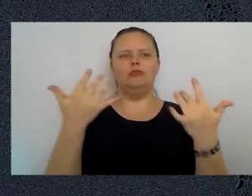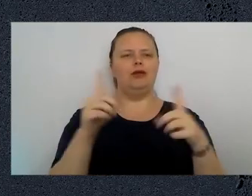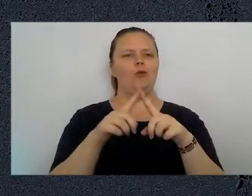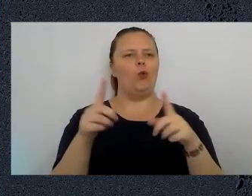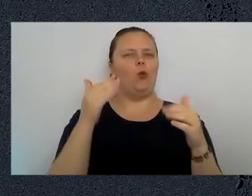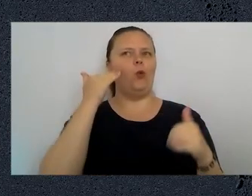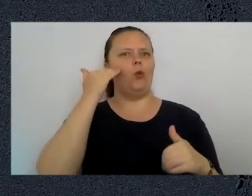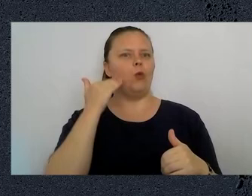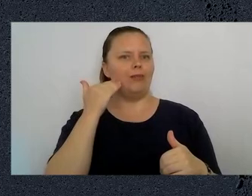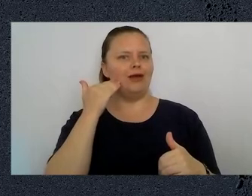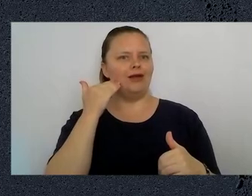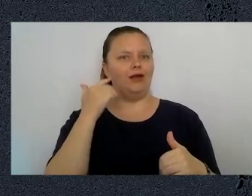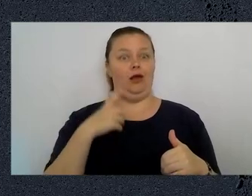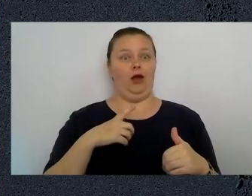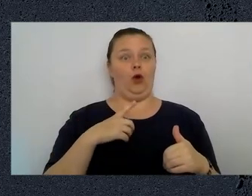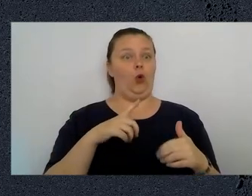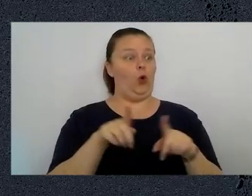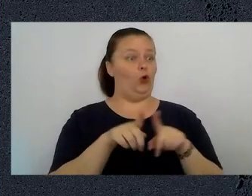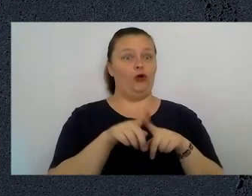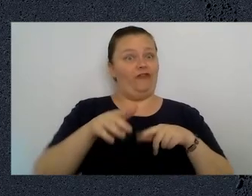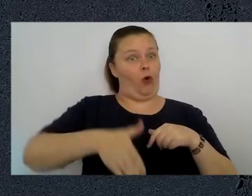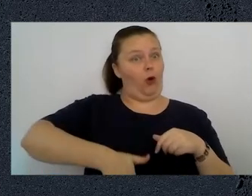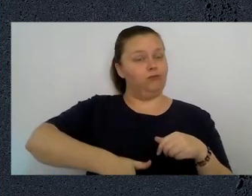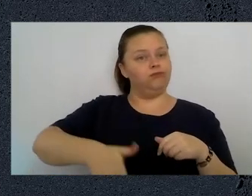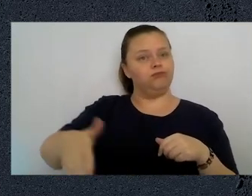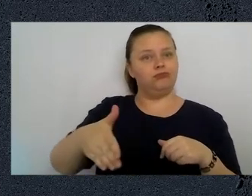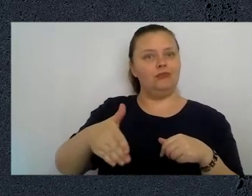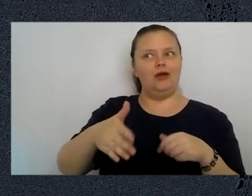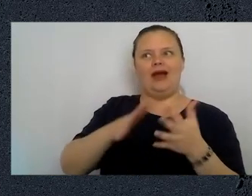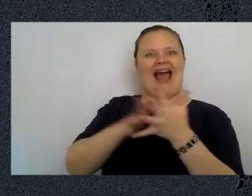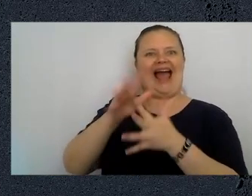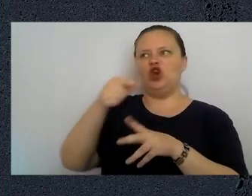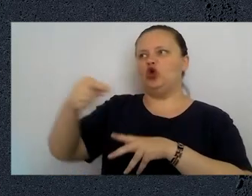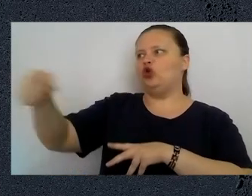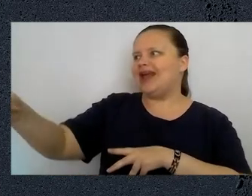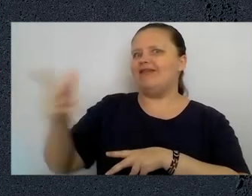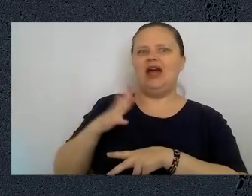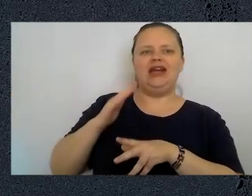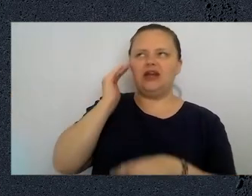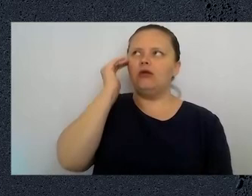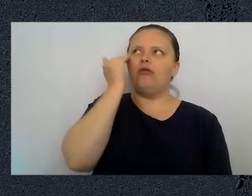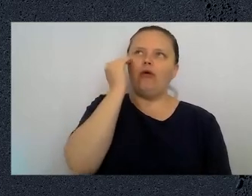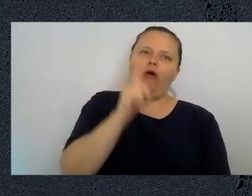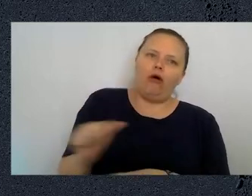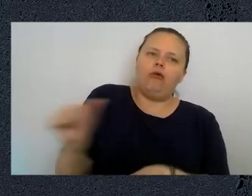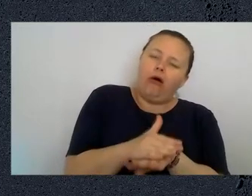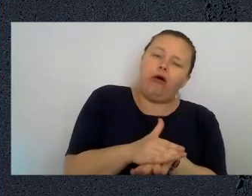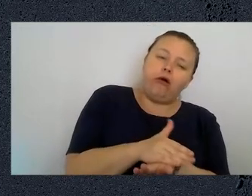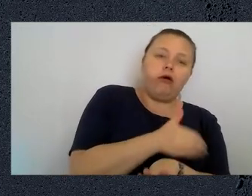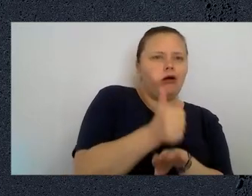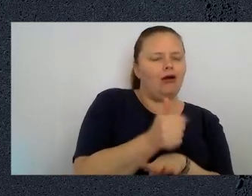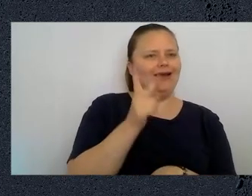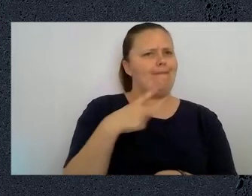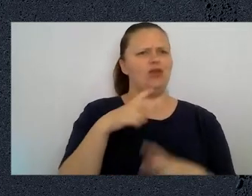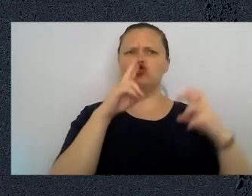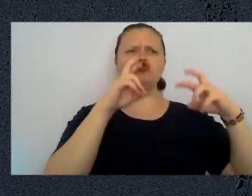to leave and then to come back and to establish themselves all over again. It's a lot harder in academia because research never stops. The world